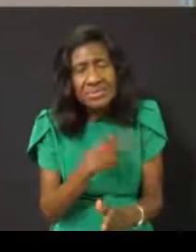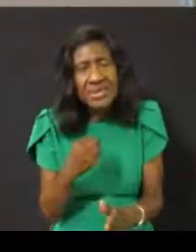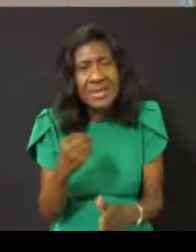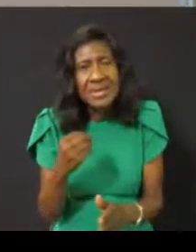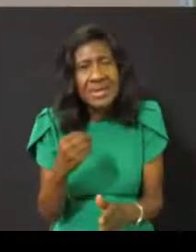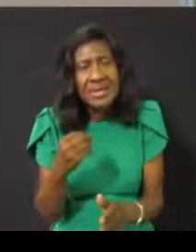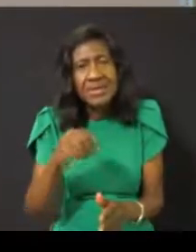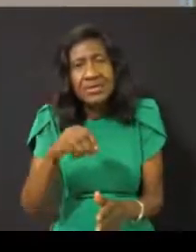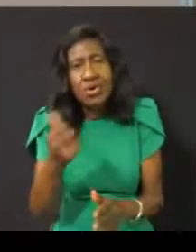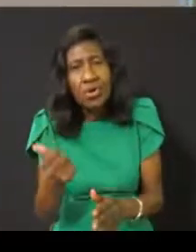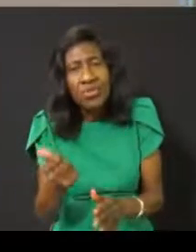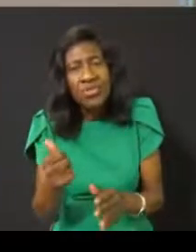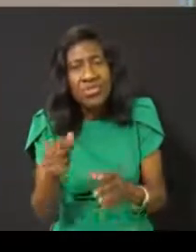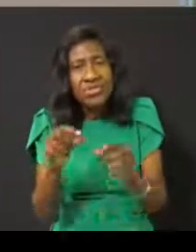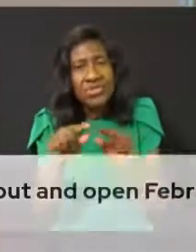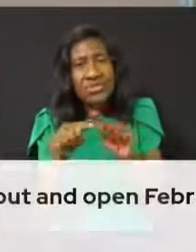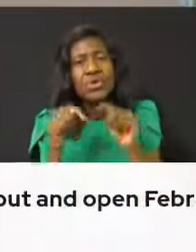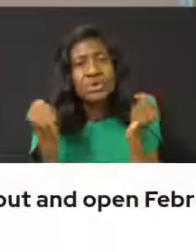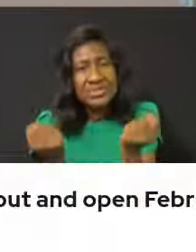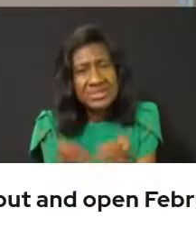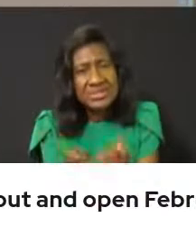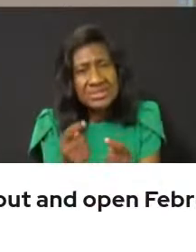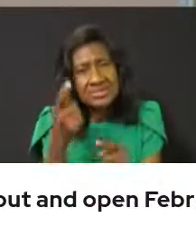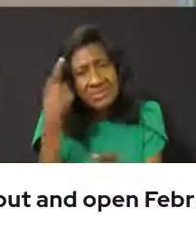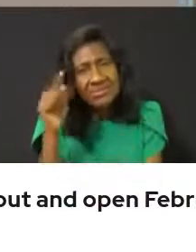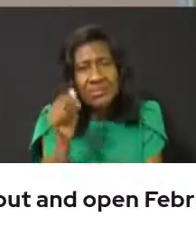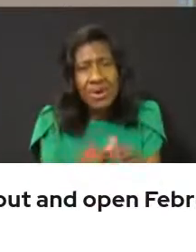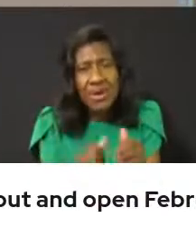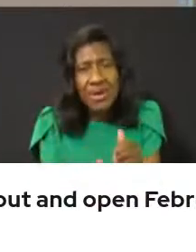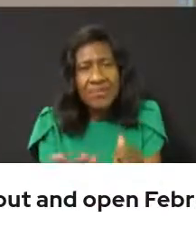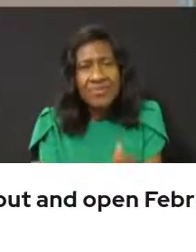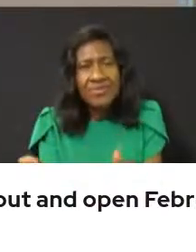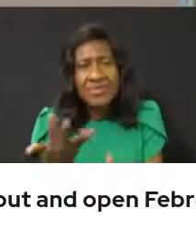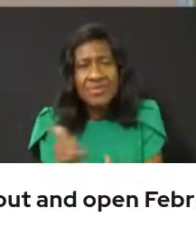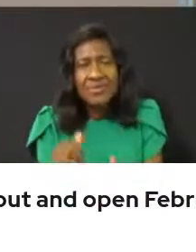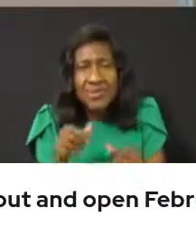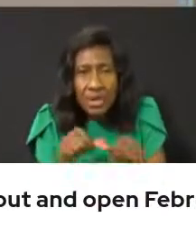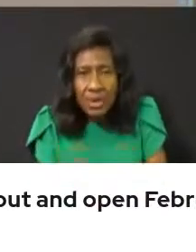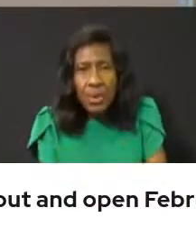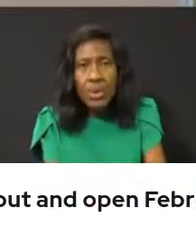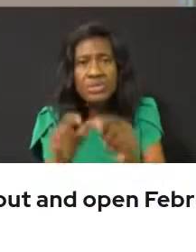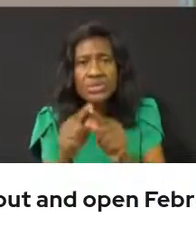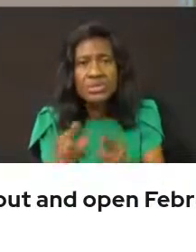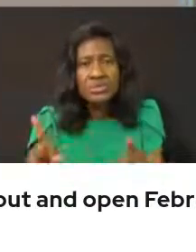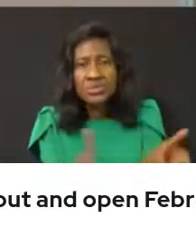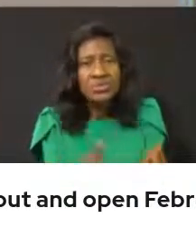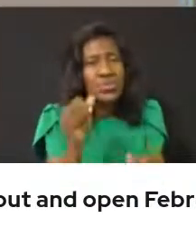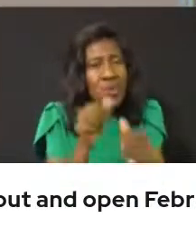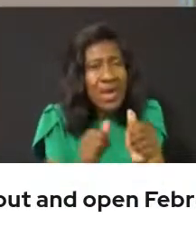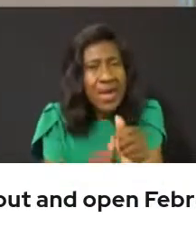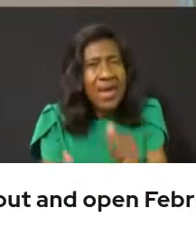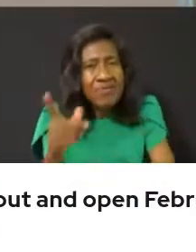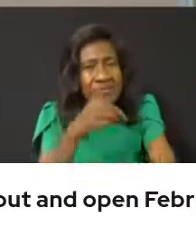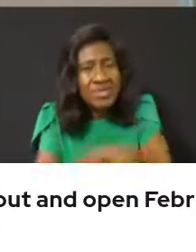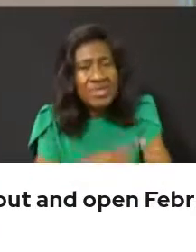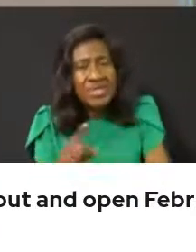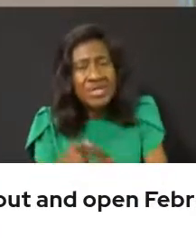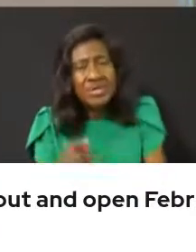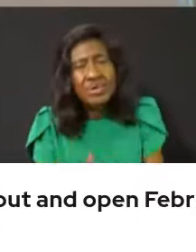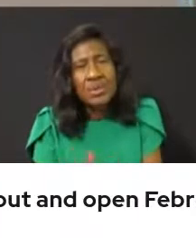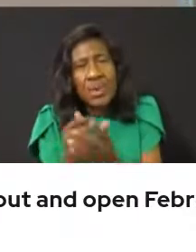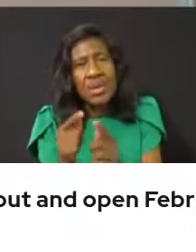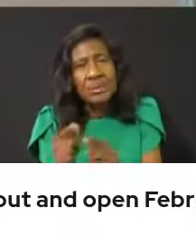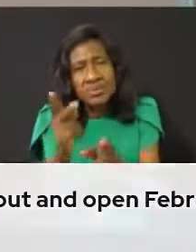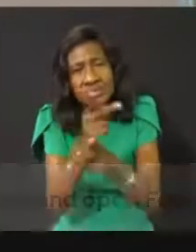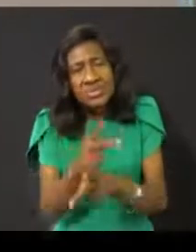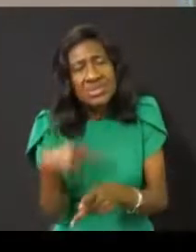teams for everything that they continue to do every day to keep our community safe. And if this does not represent,